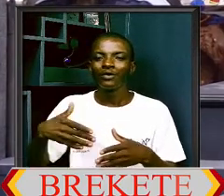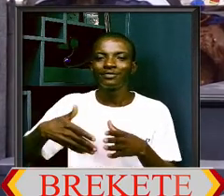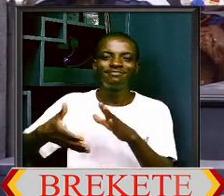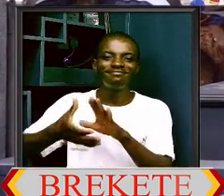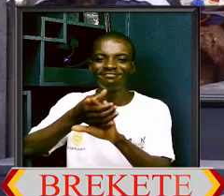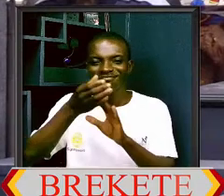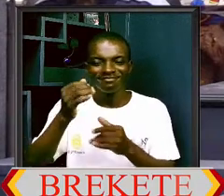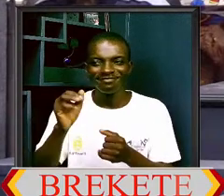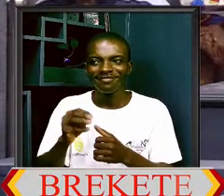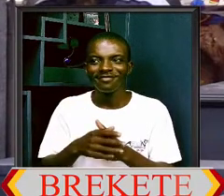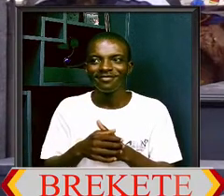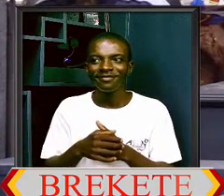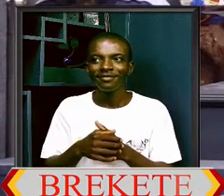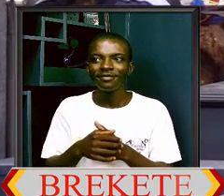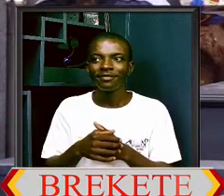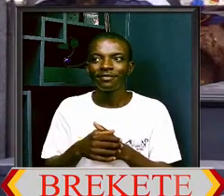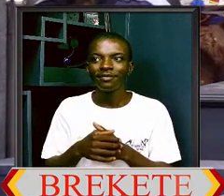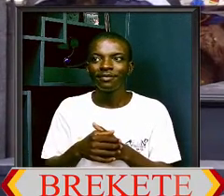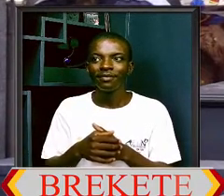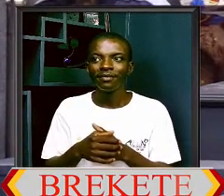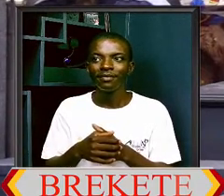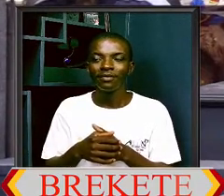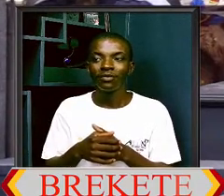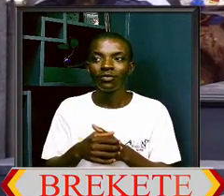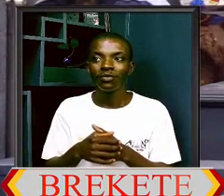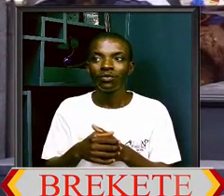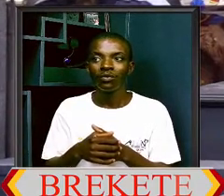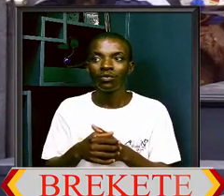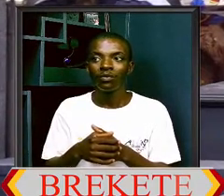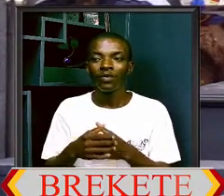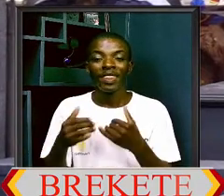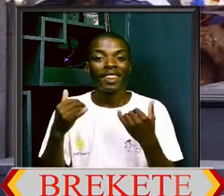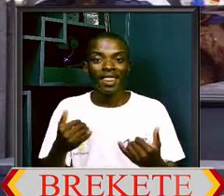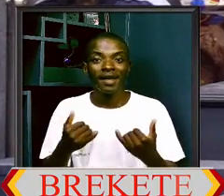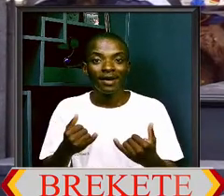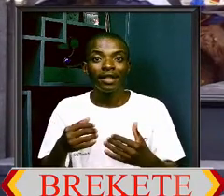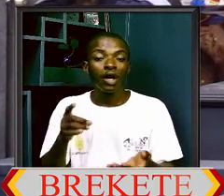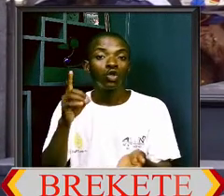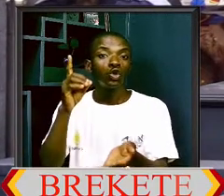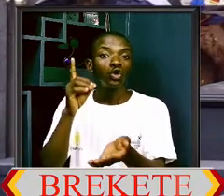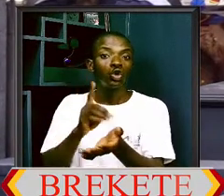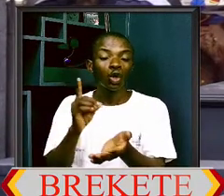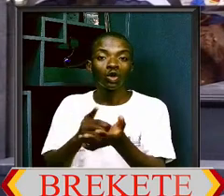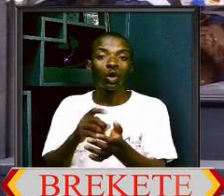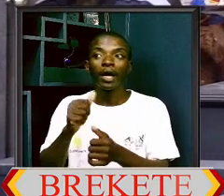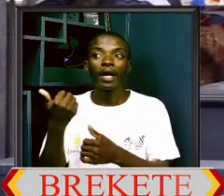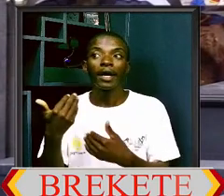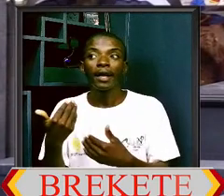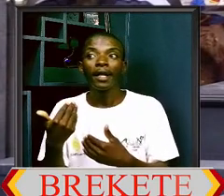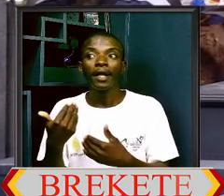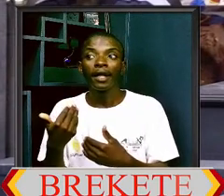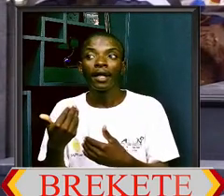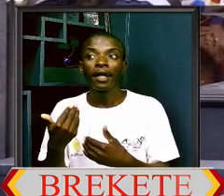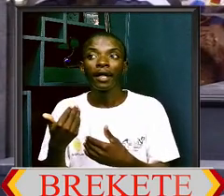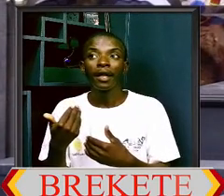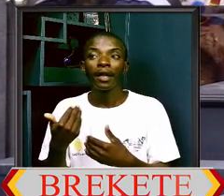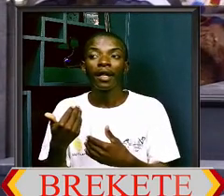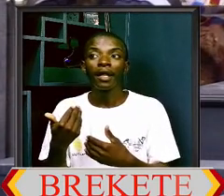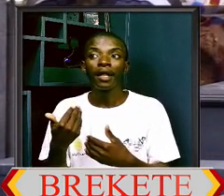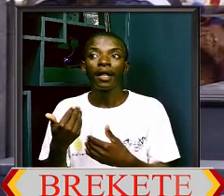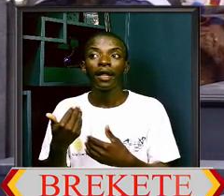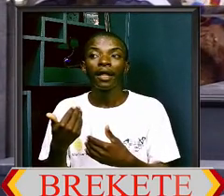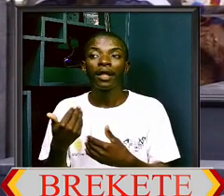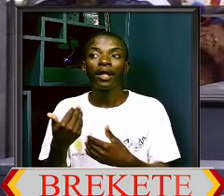me five now doctor anything I say